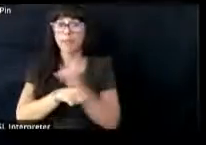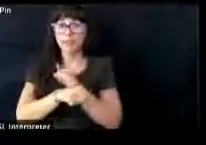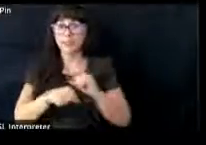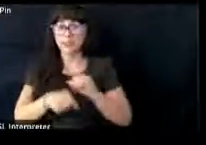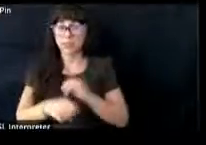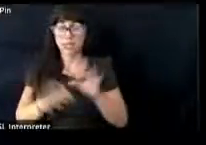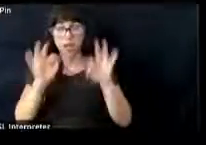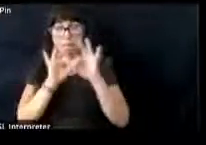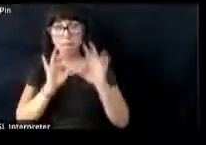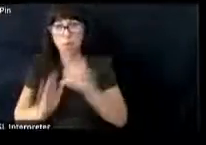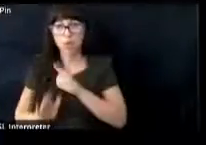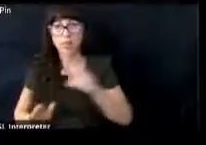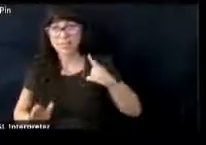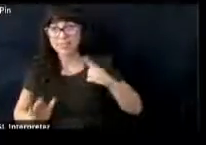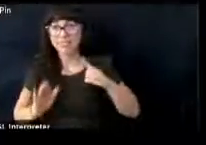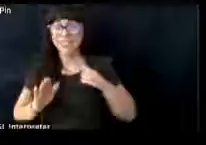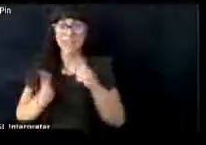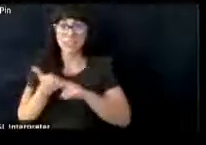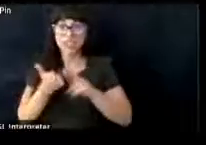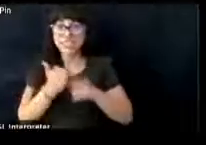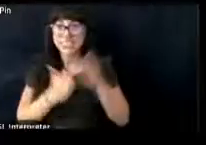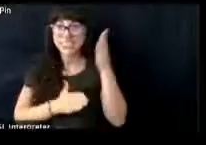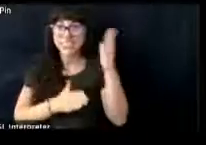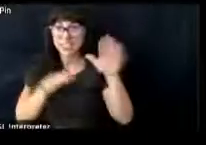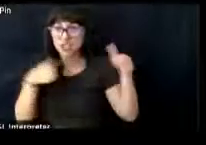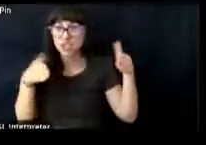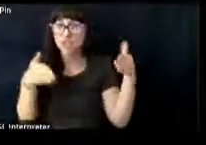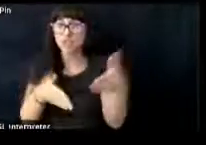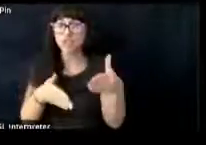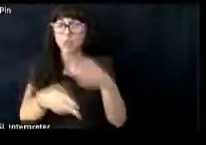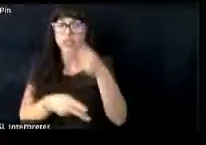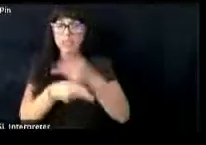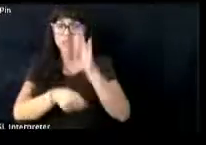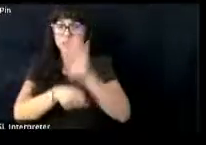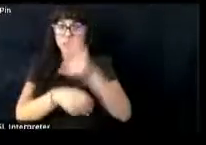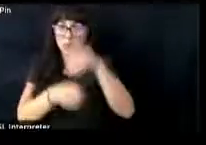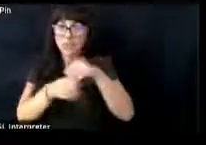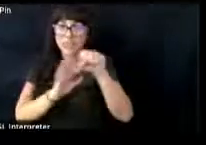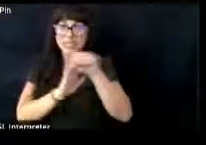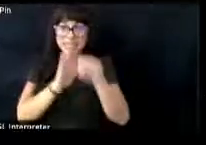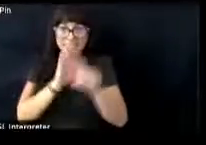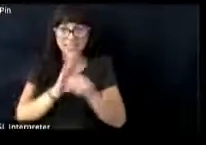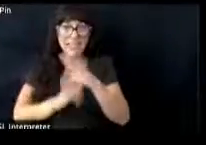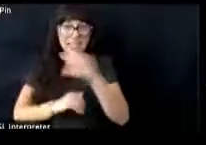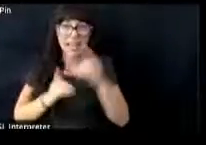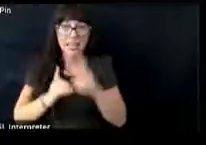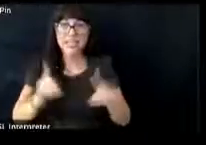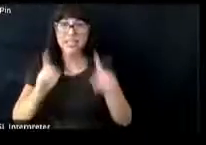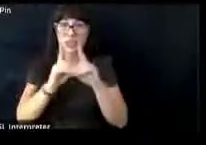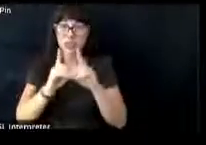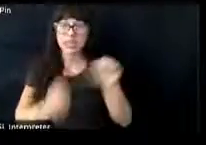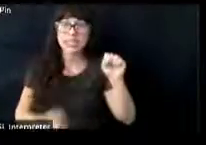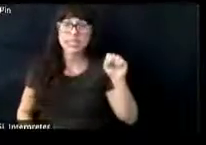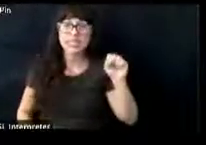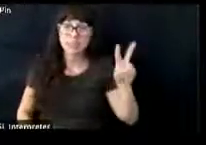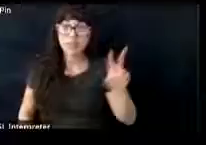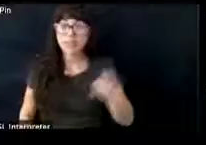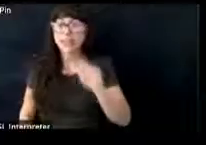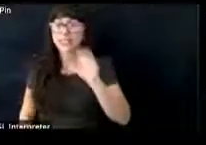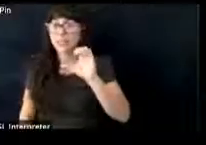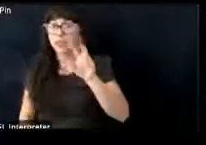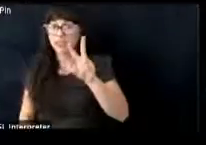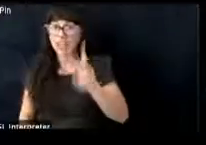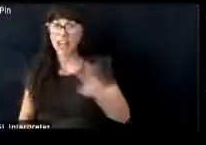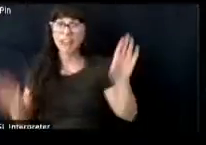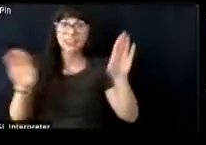have legislatures focus on keeping this business in the state and, of course, in their districts. The Simi and Santa Clarita Valleys lie in